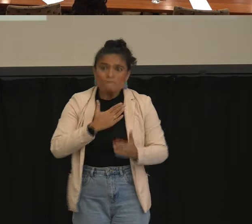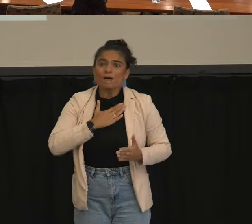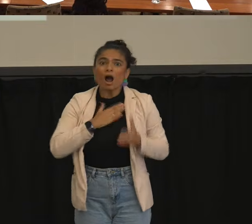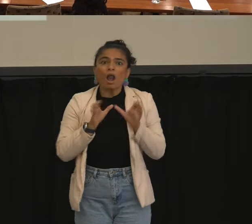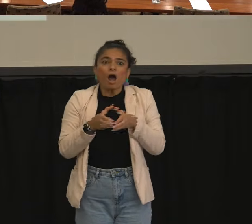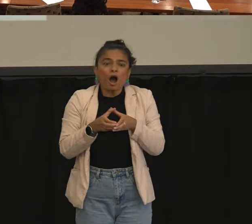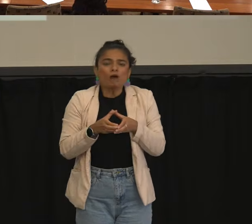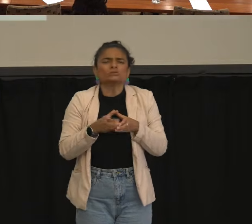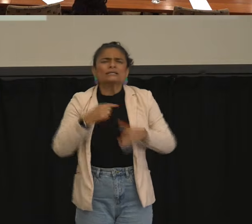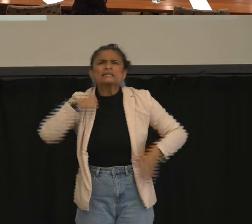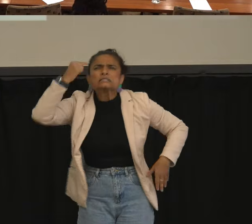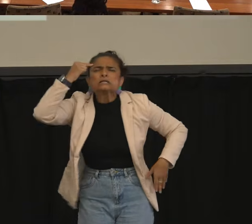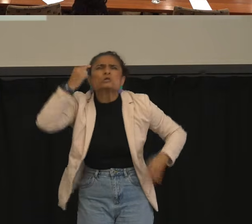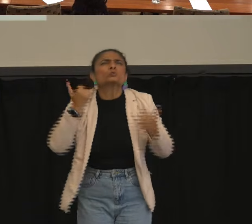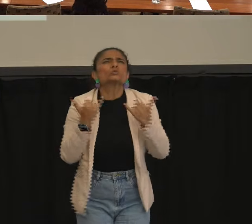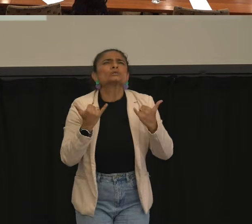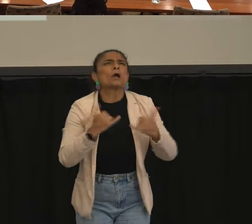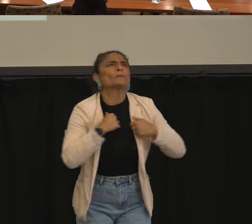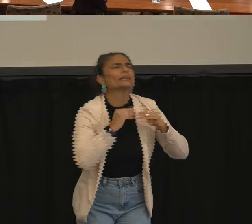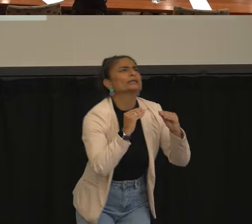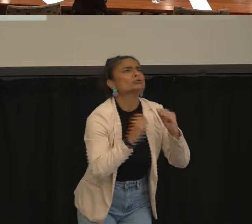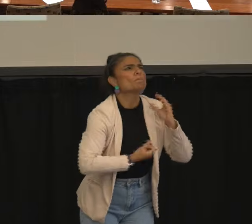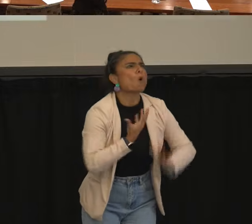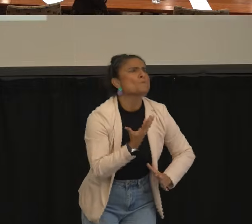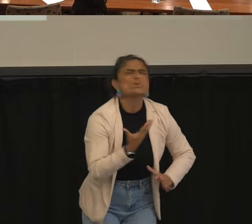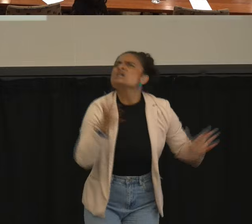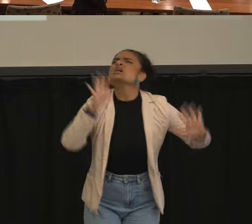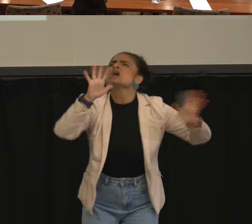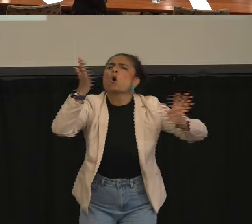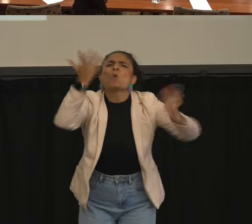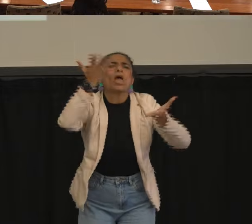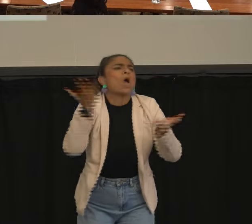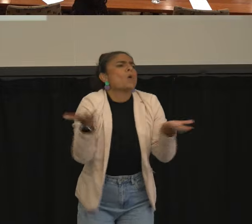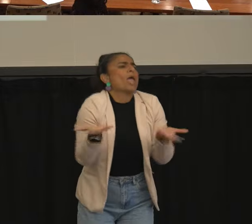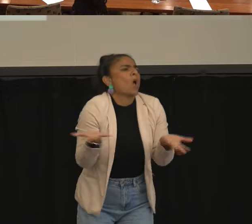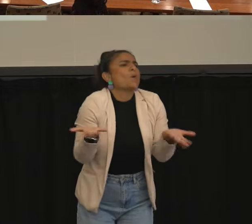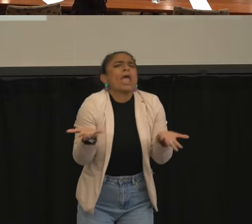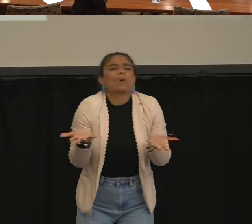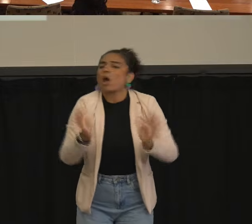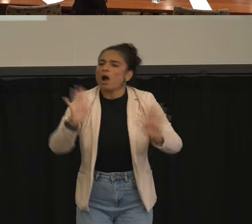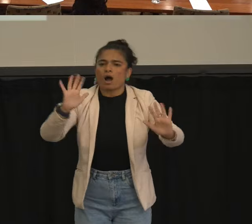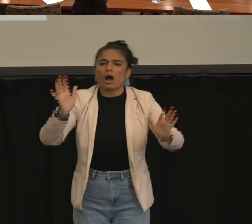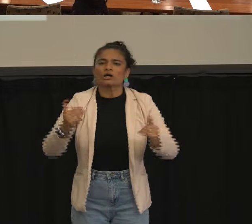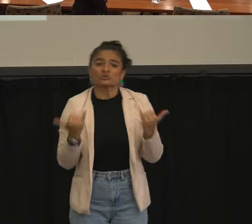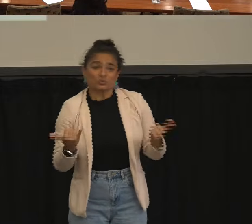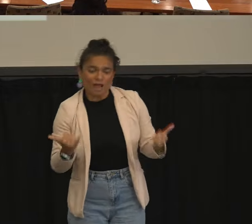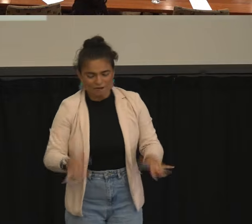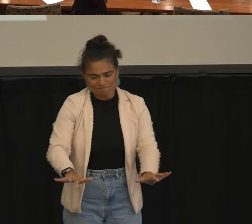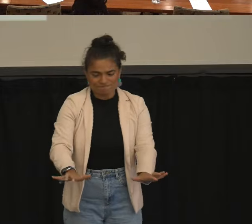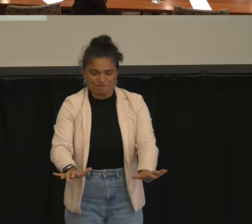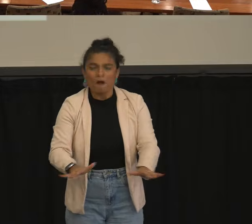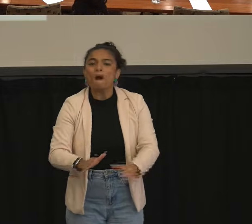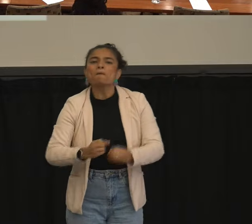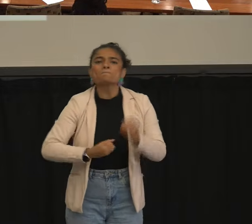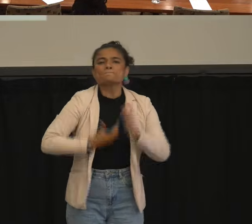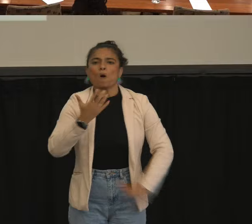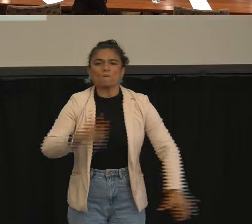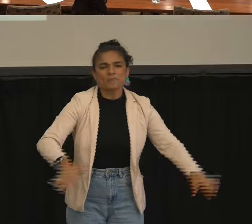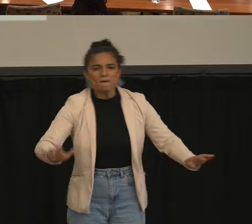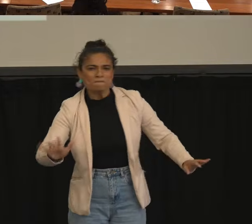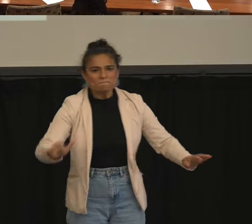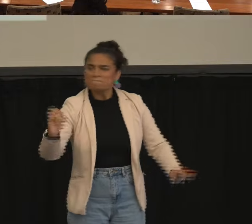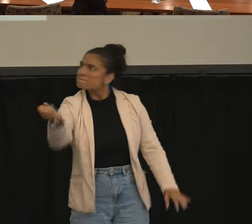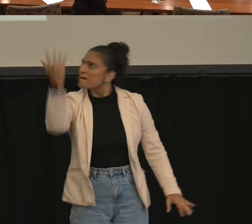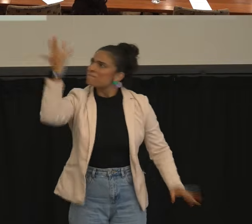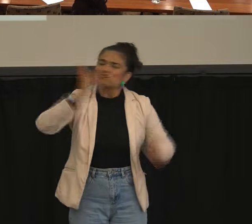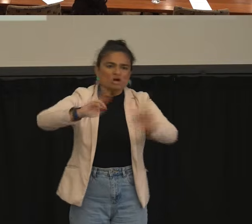And having access to that. And also thinking of, what are you going to teach today? Am I going to teach a poem? What poem am I going to teach? Where am I going to